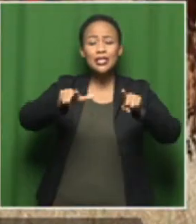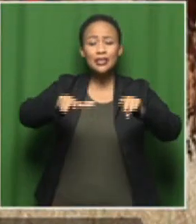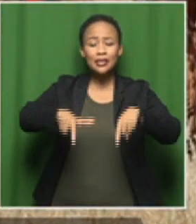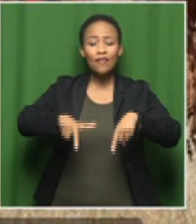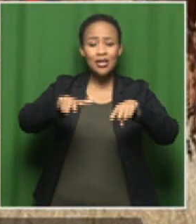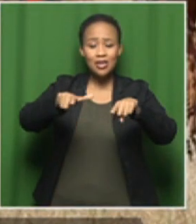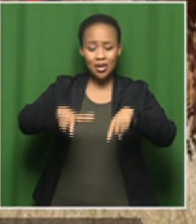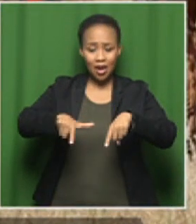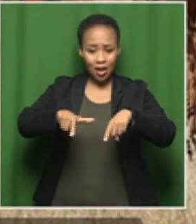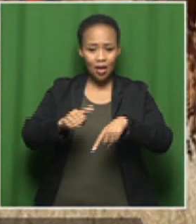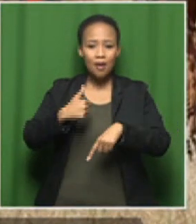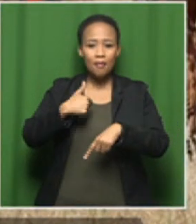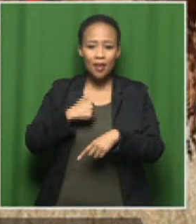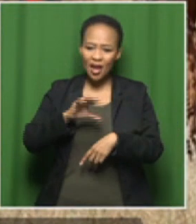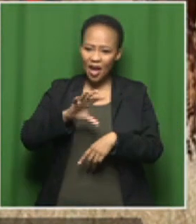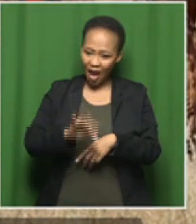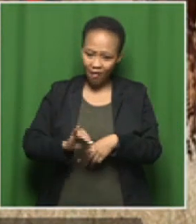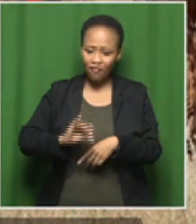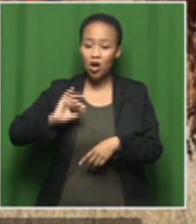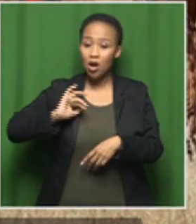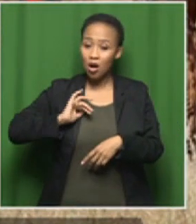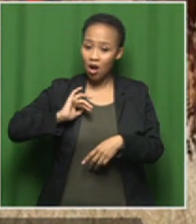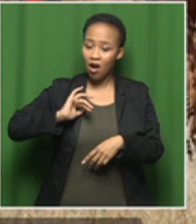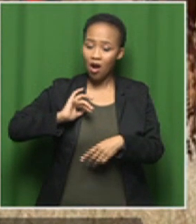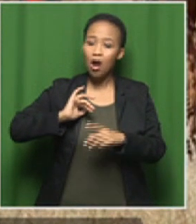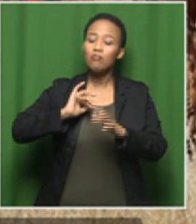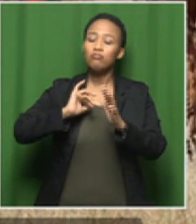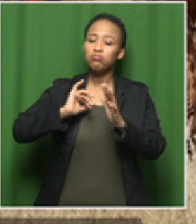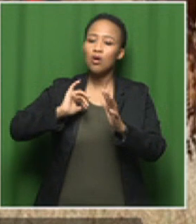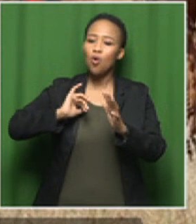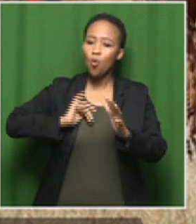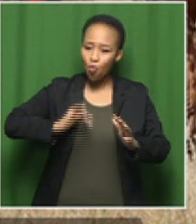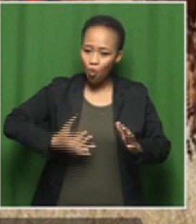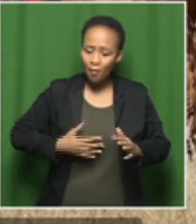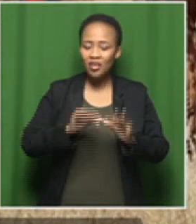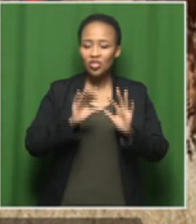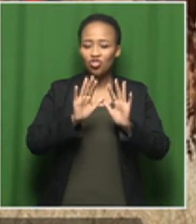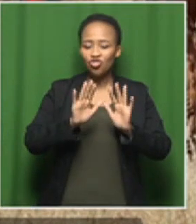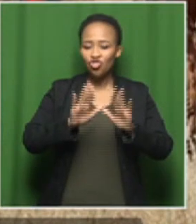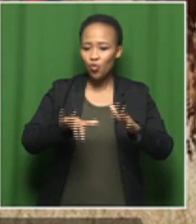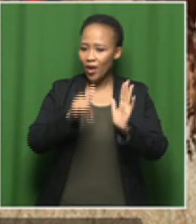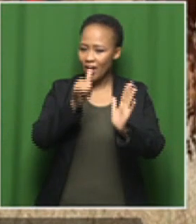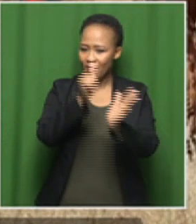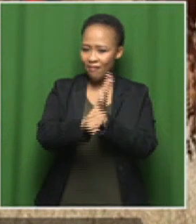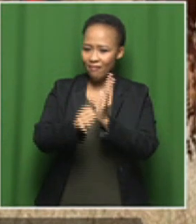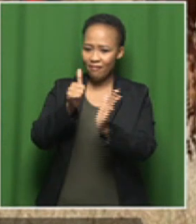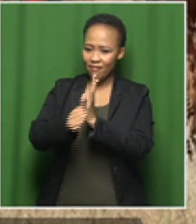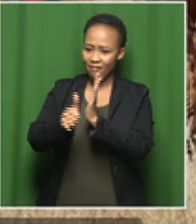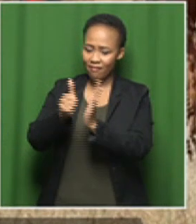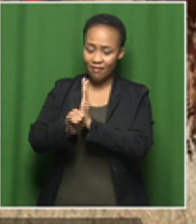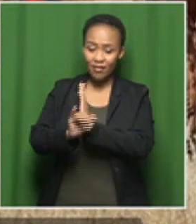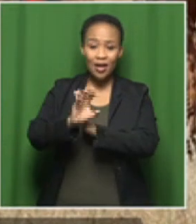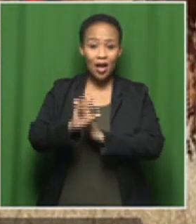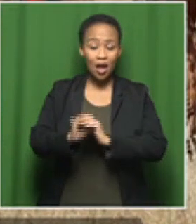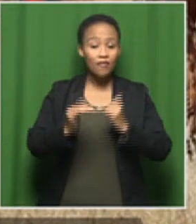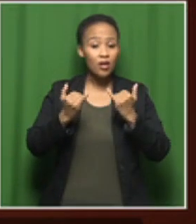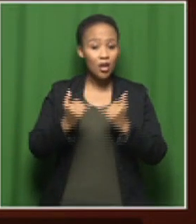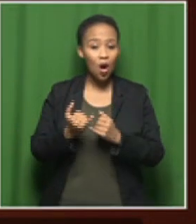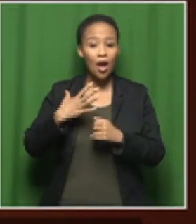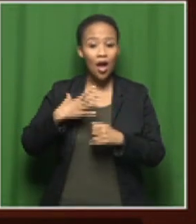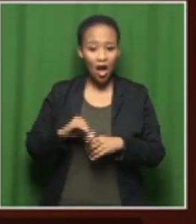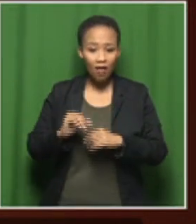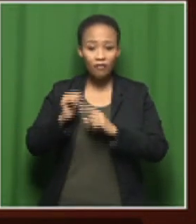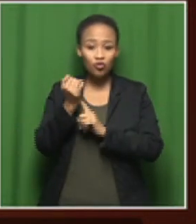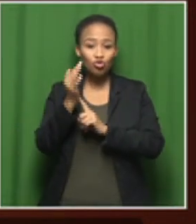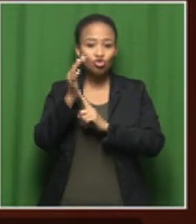very high femicide rates that were happening in South Africa. And her and I came together and we created this illustration of a woman leaning into the arms